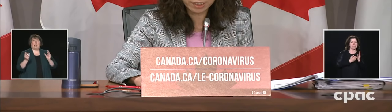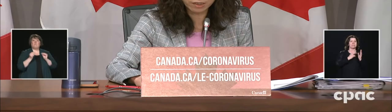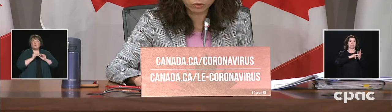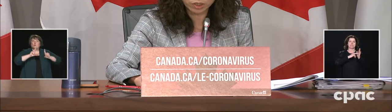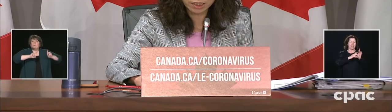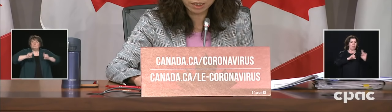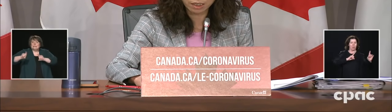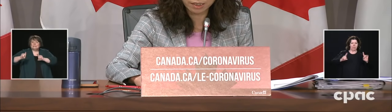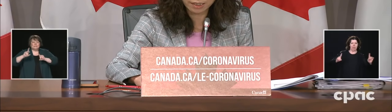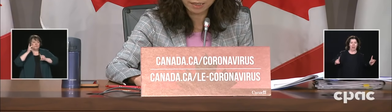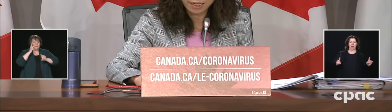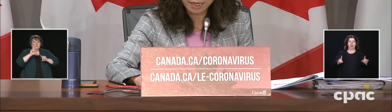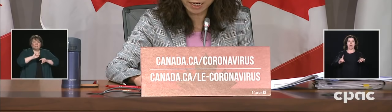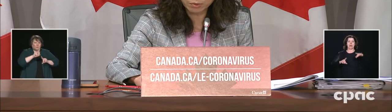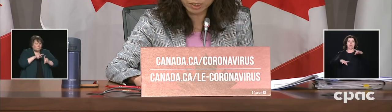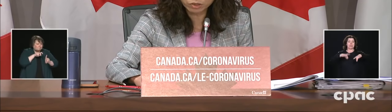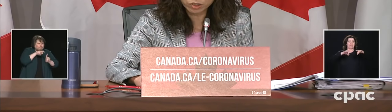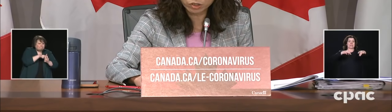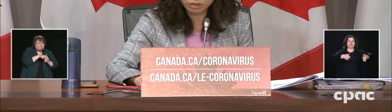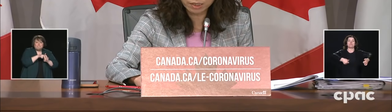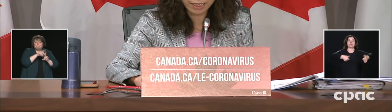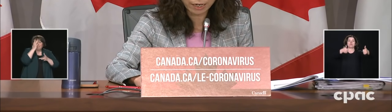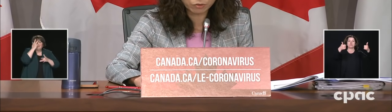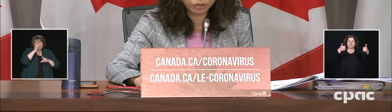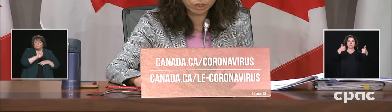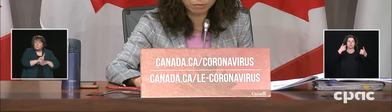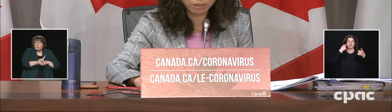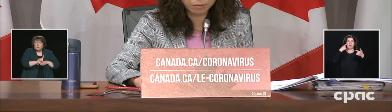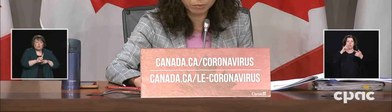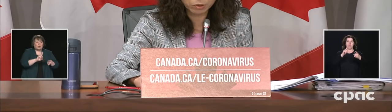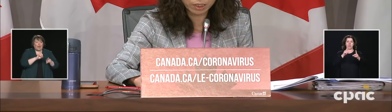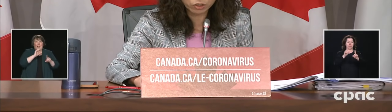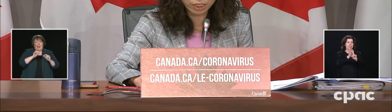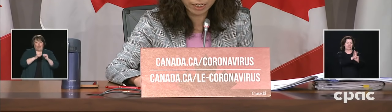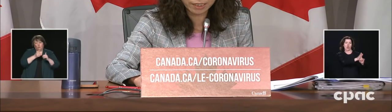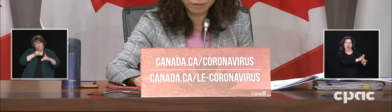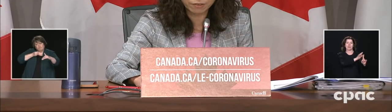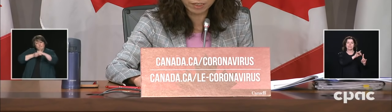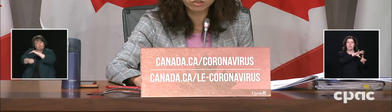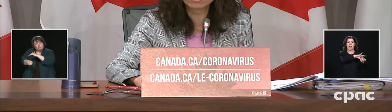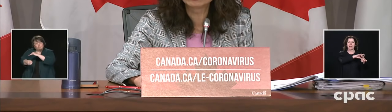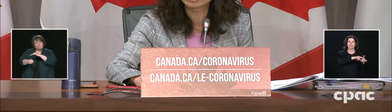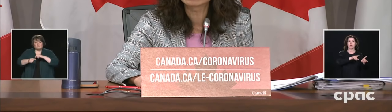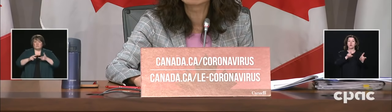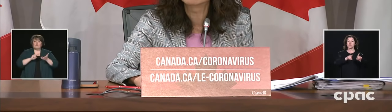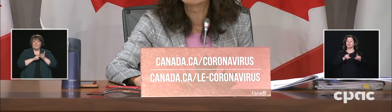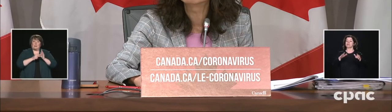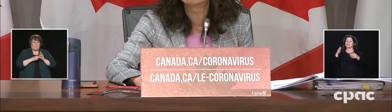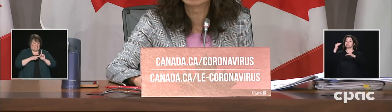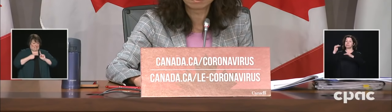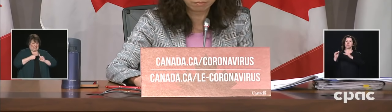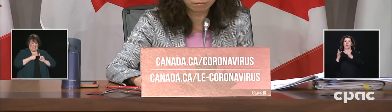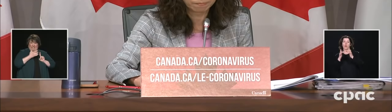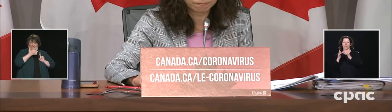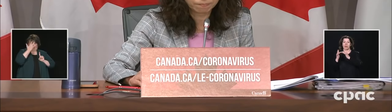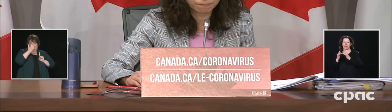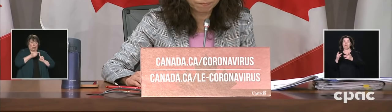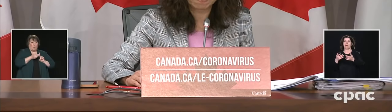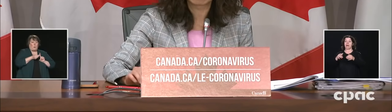and trace and quarantine contacts are helping to reduce the average number of people each case infects to just above 1.